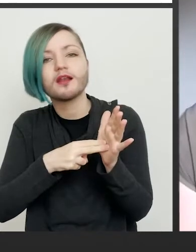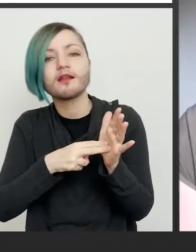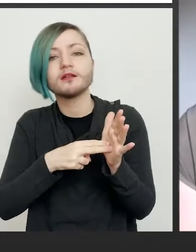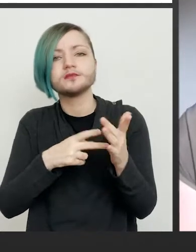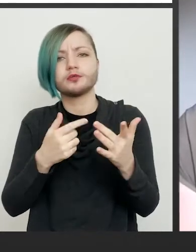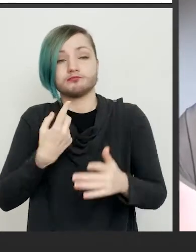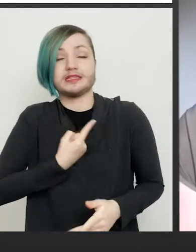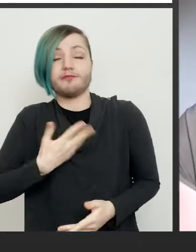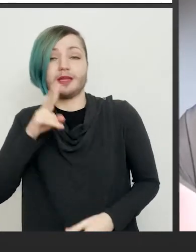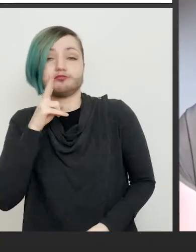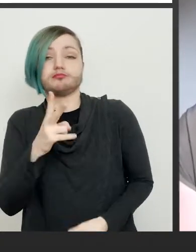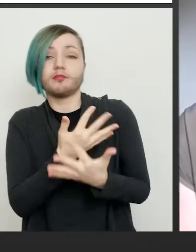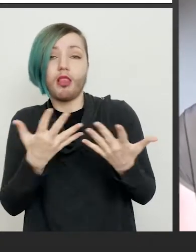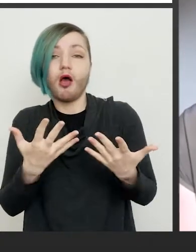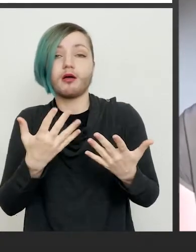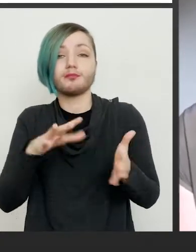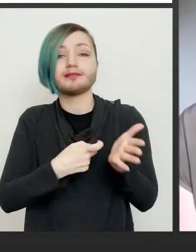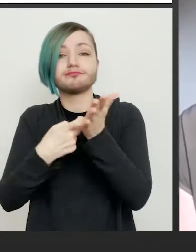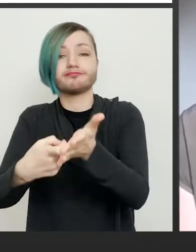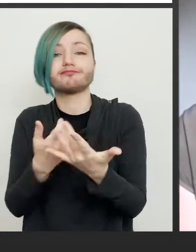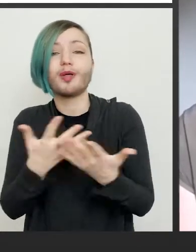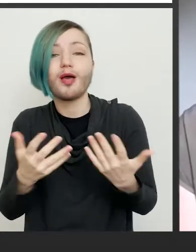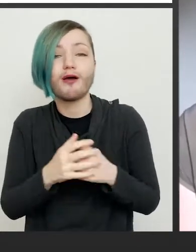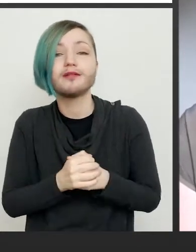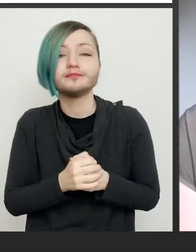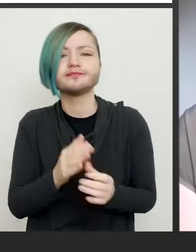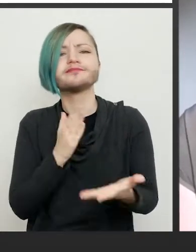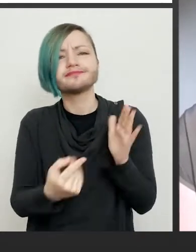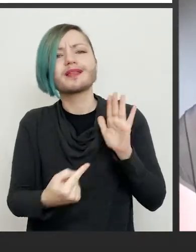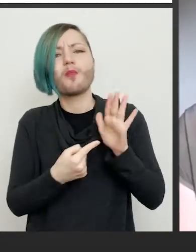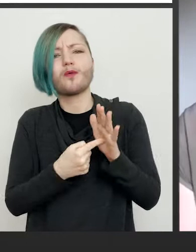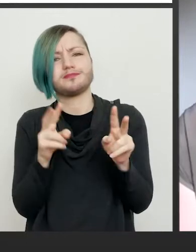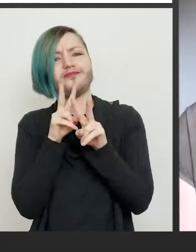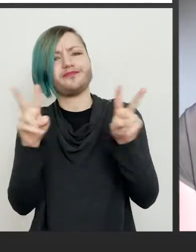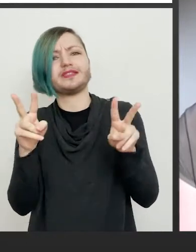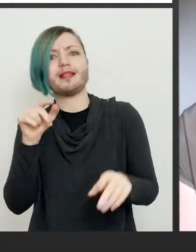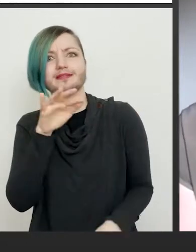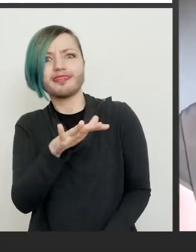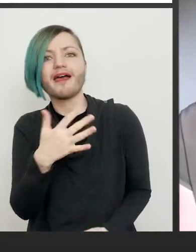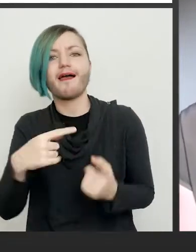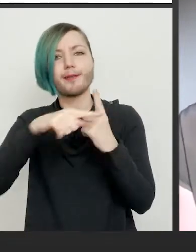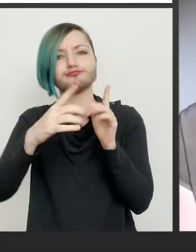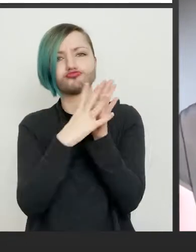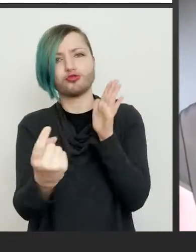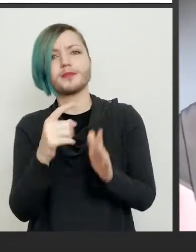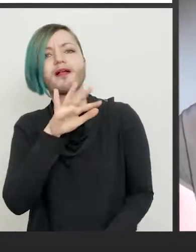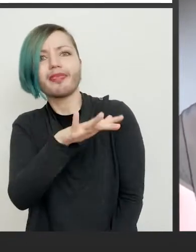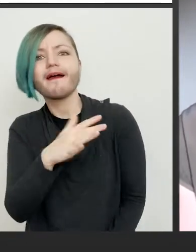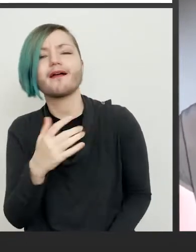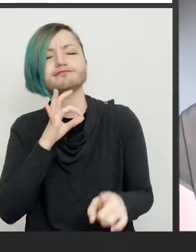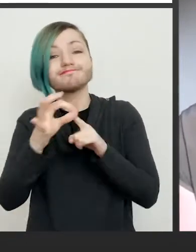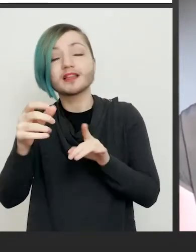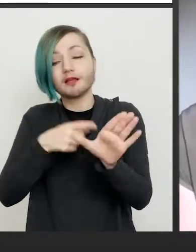which I've watched. So obviously it's so important that we've got this visibility, that we've got these positive role models for particularly